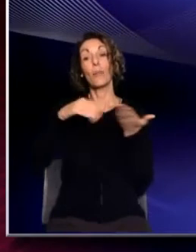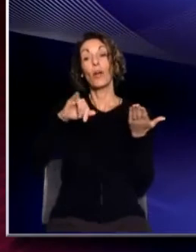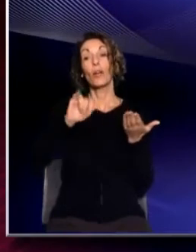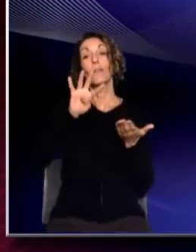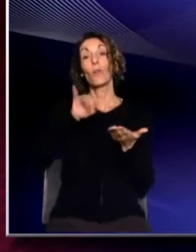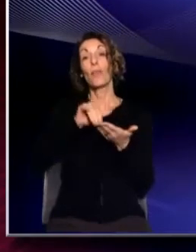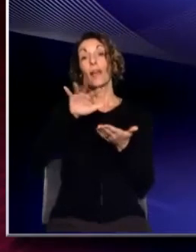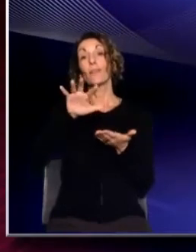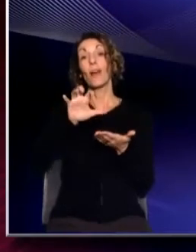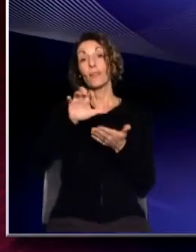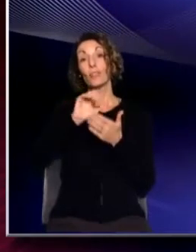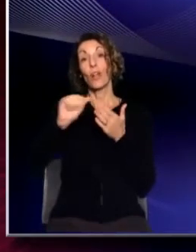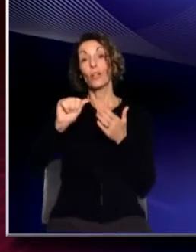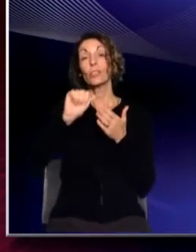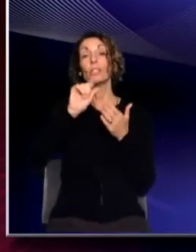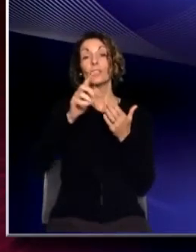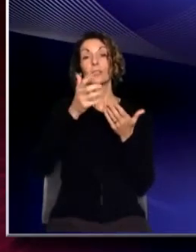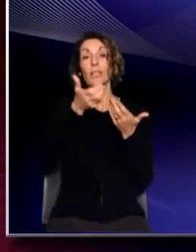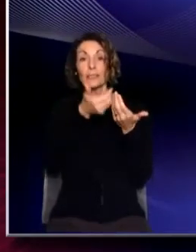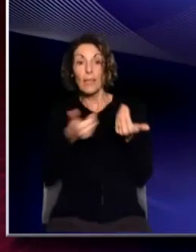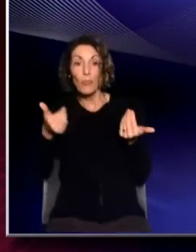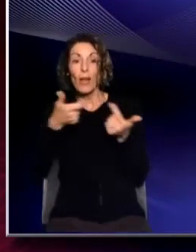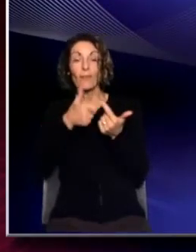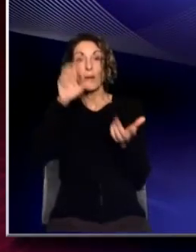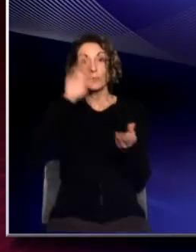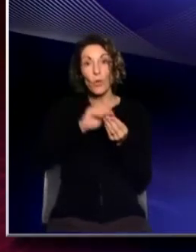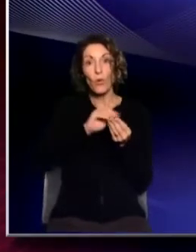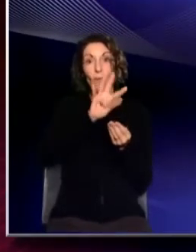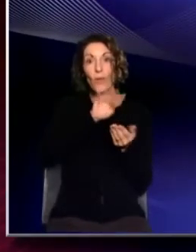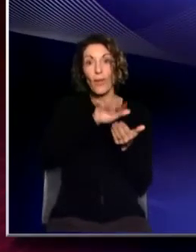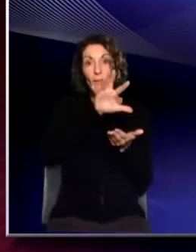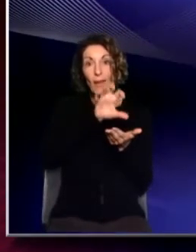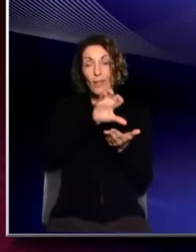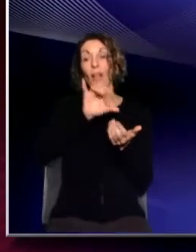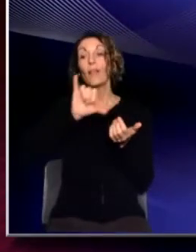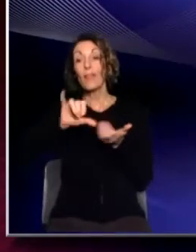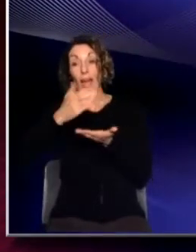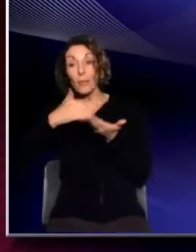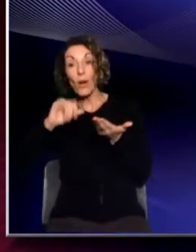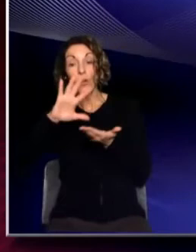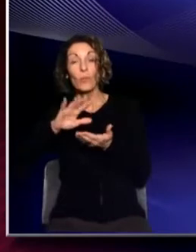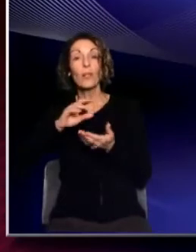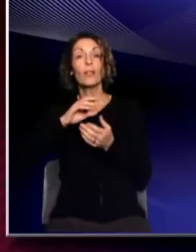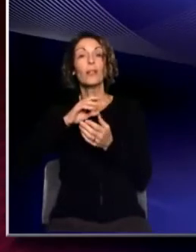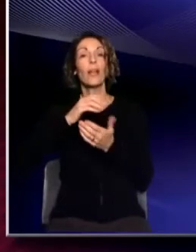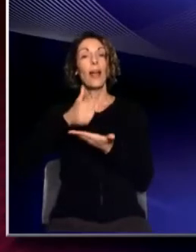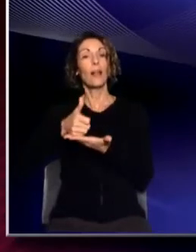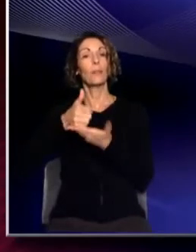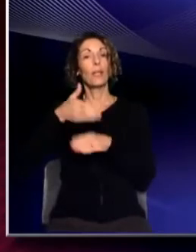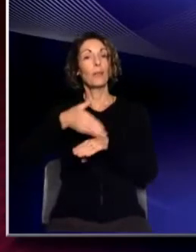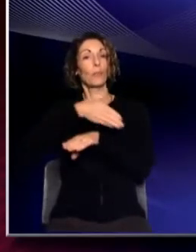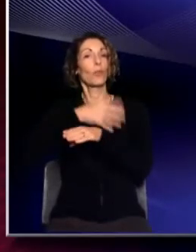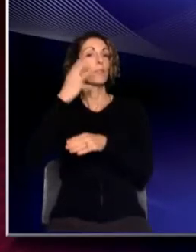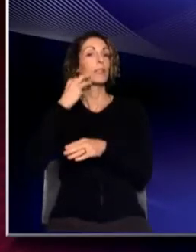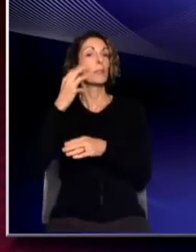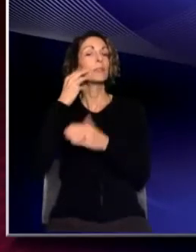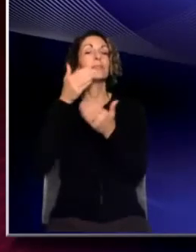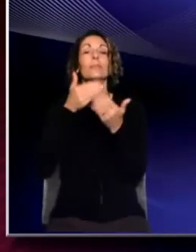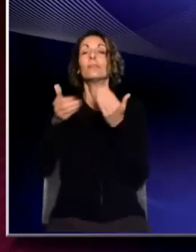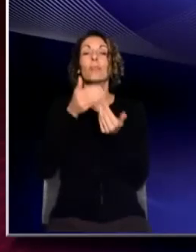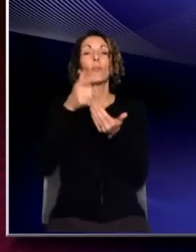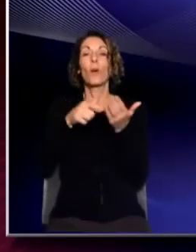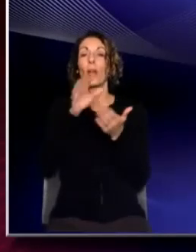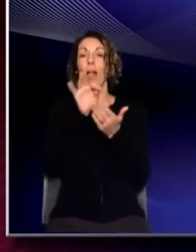right, disaggregate that from the total, would go to improving the experience regardless of the options that the board chooses.